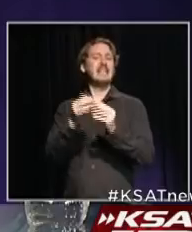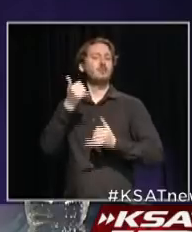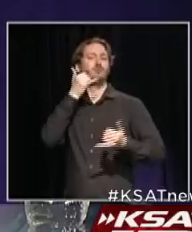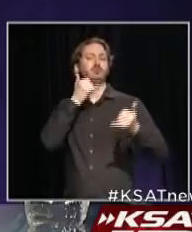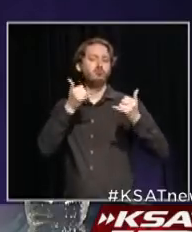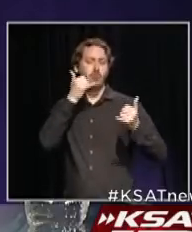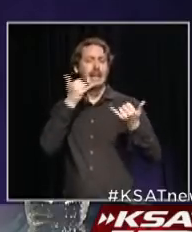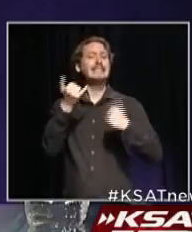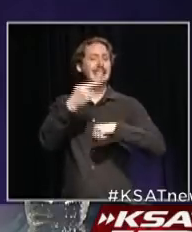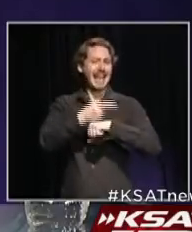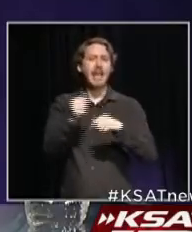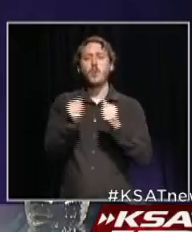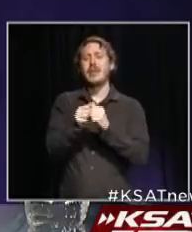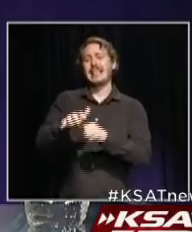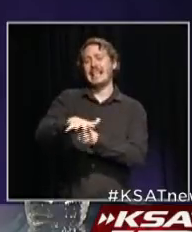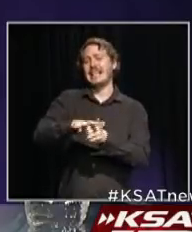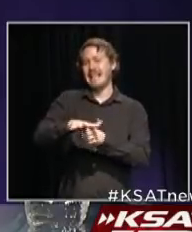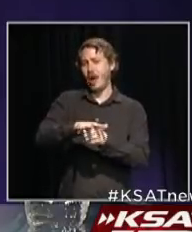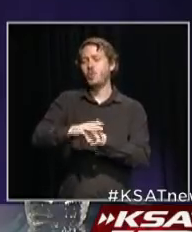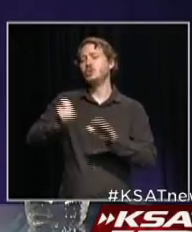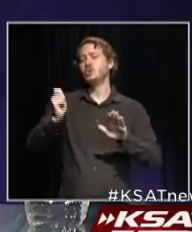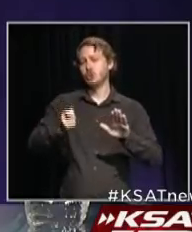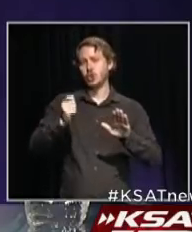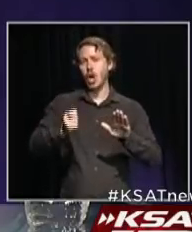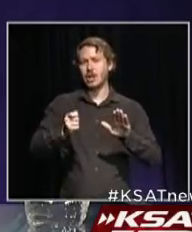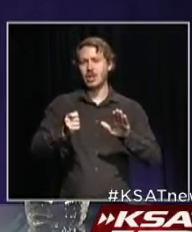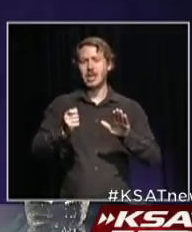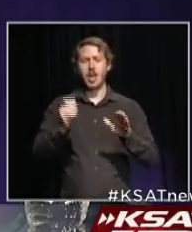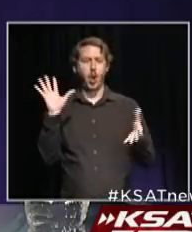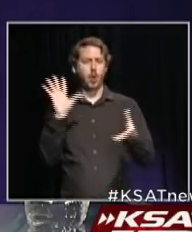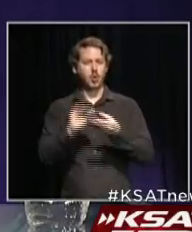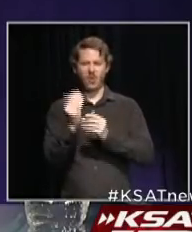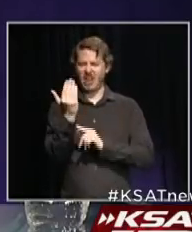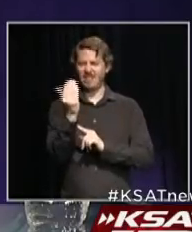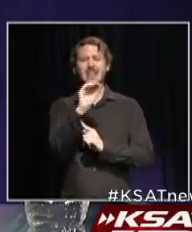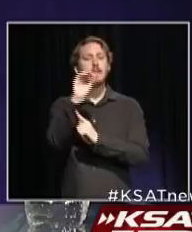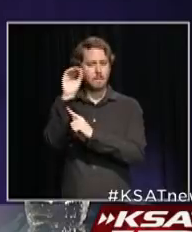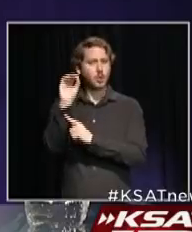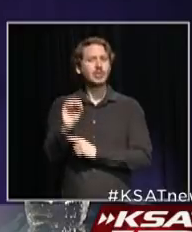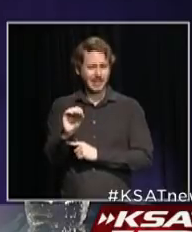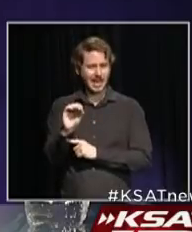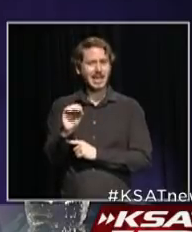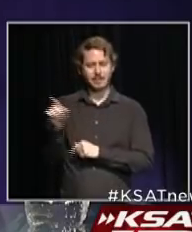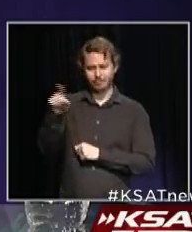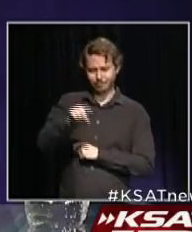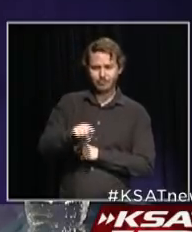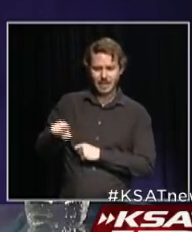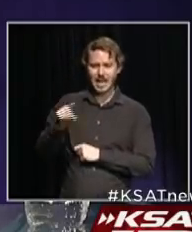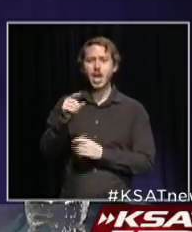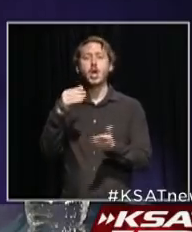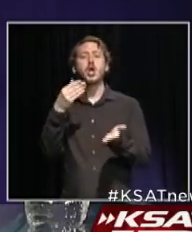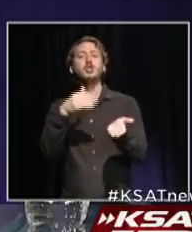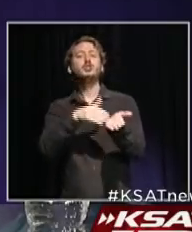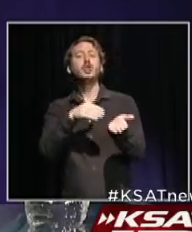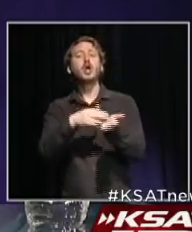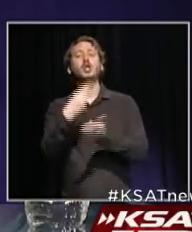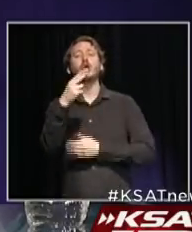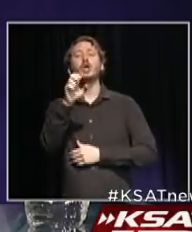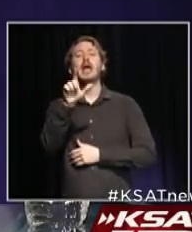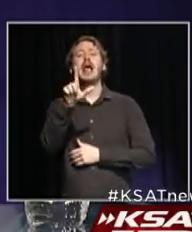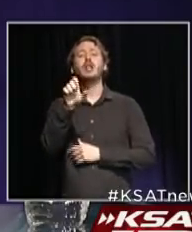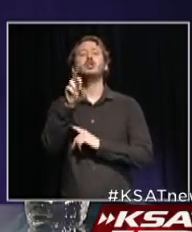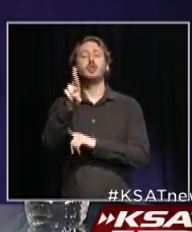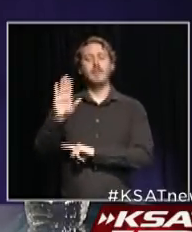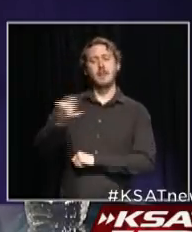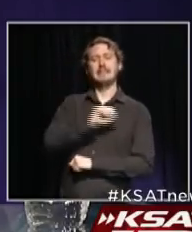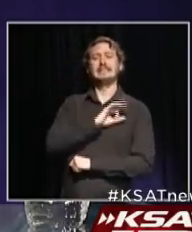the county judges where they're on this 15%. And Dr. Hellerstedt, who's the Commissioner, Department of